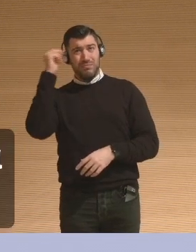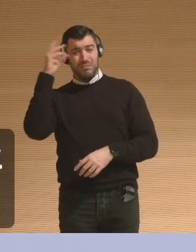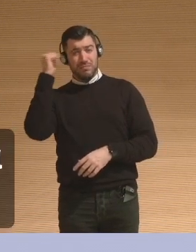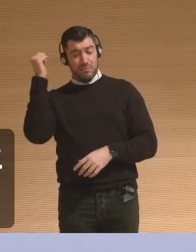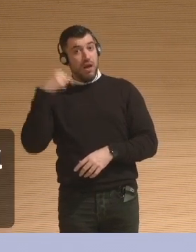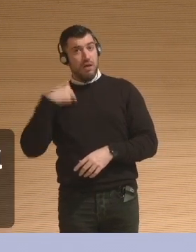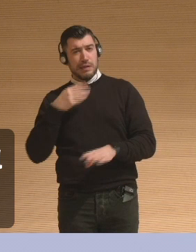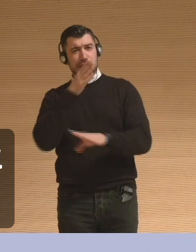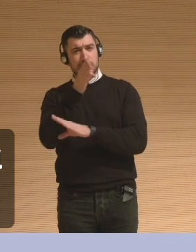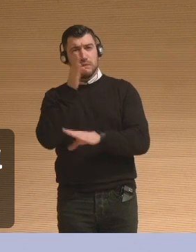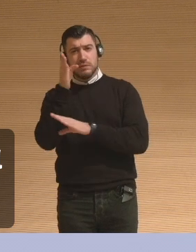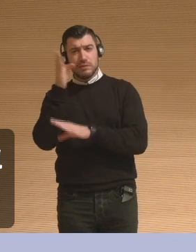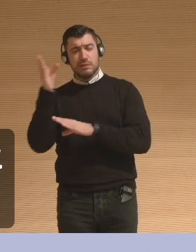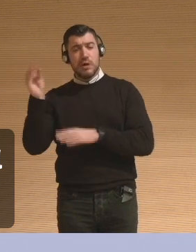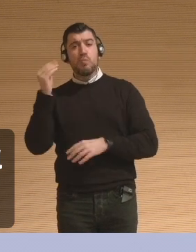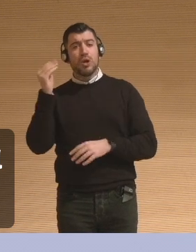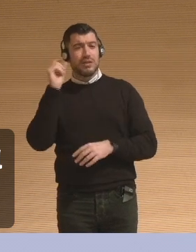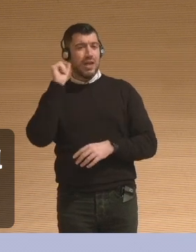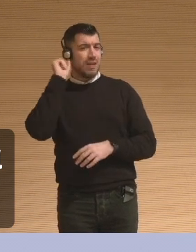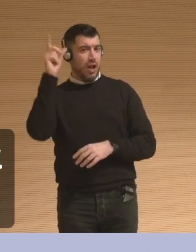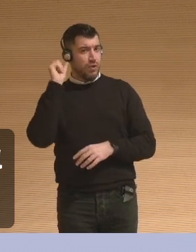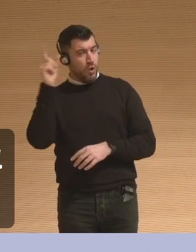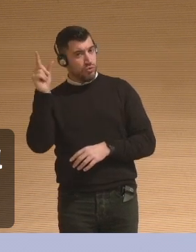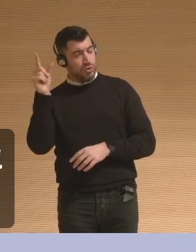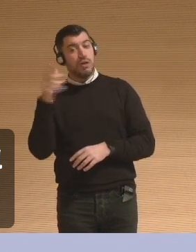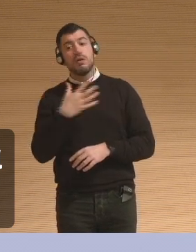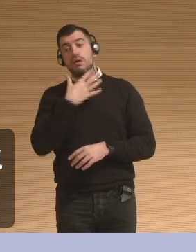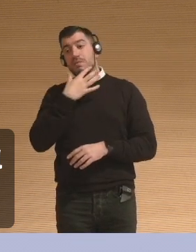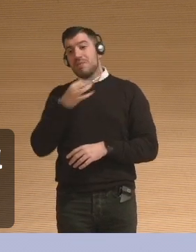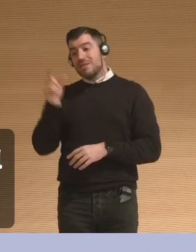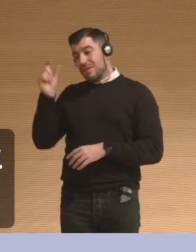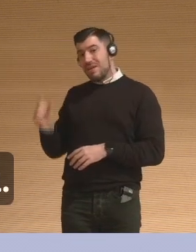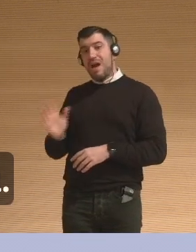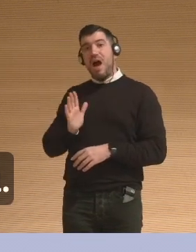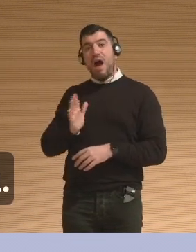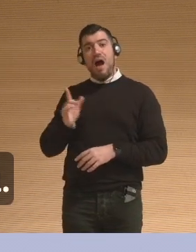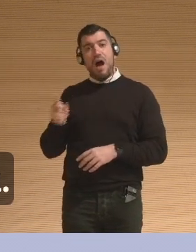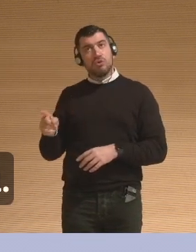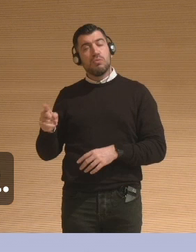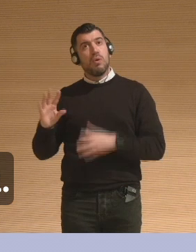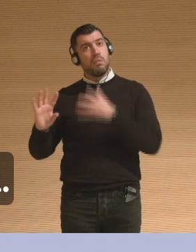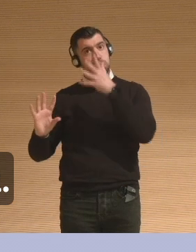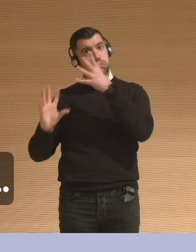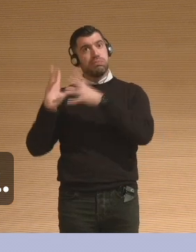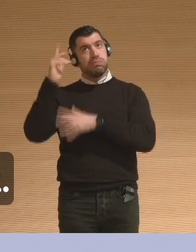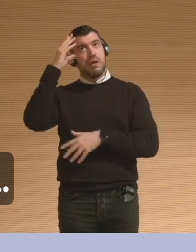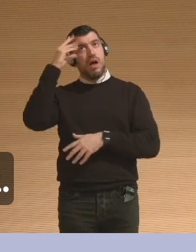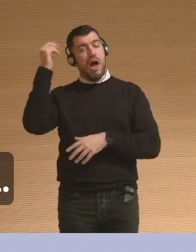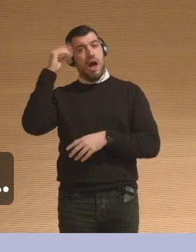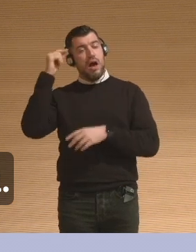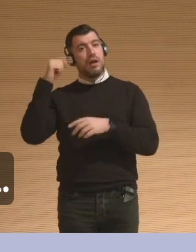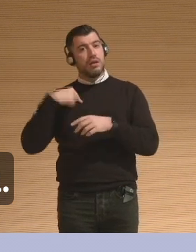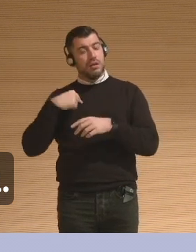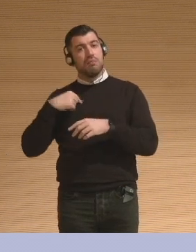And for dementia, it has been shown that visiting museums every few months or more was associated with lower risk of